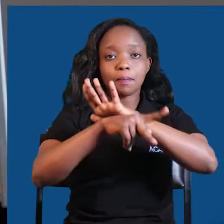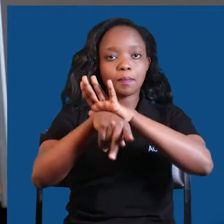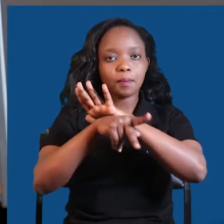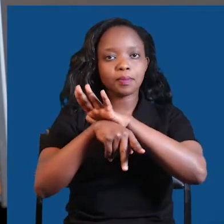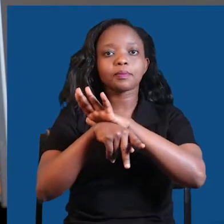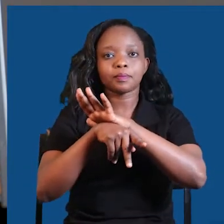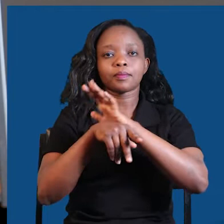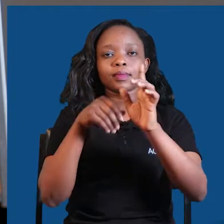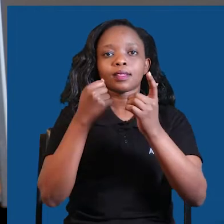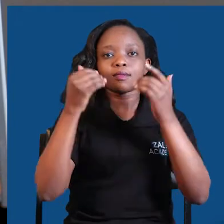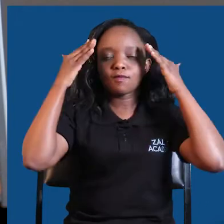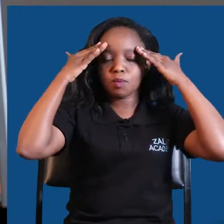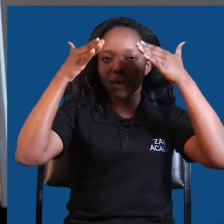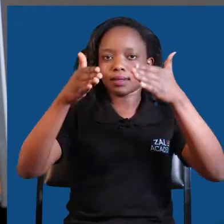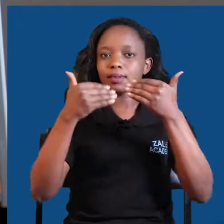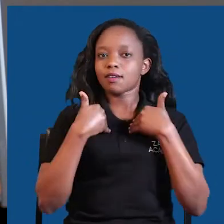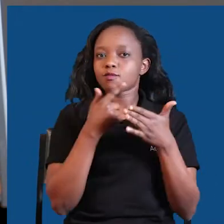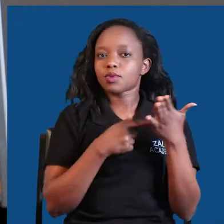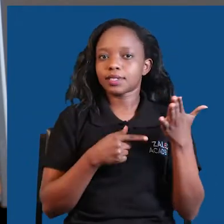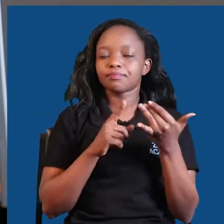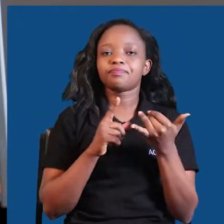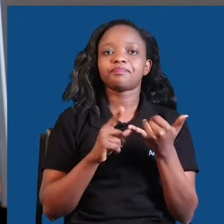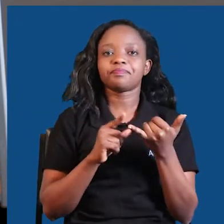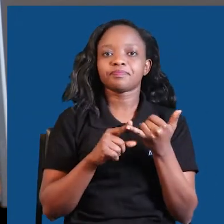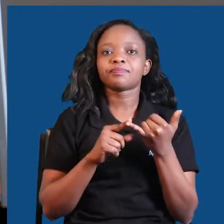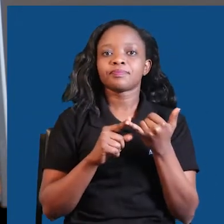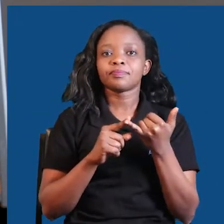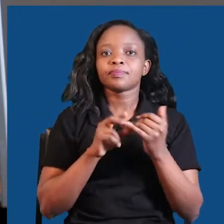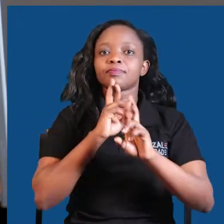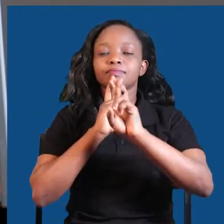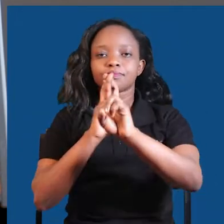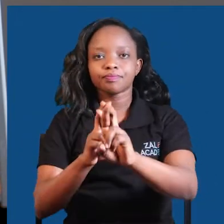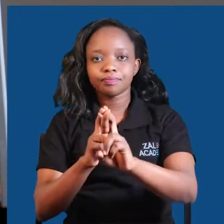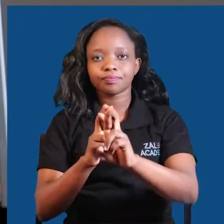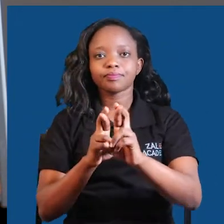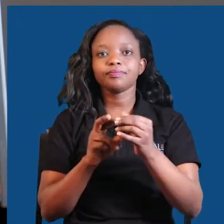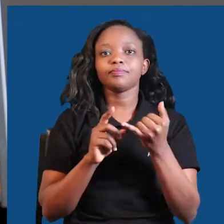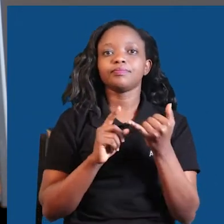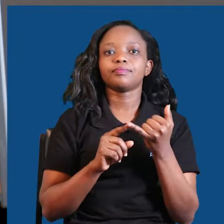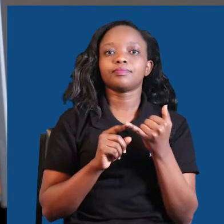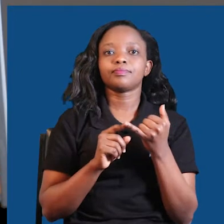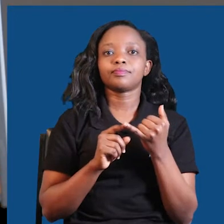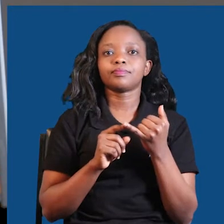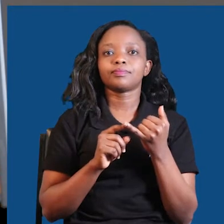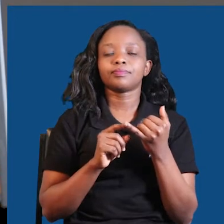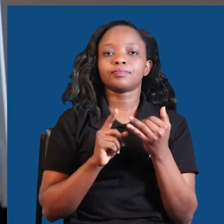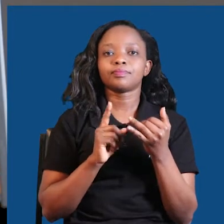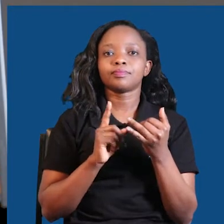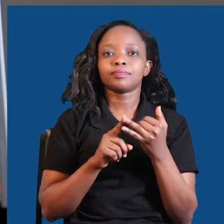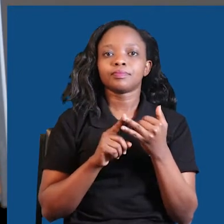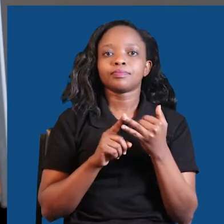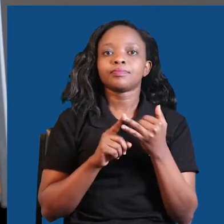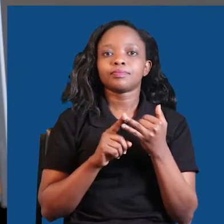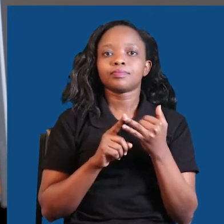the primary target, we have React, we have,